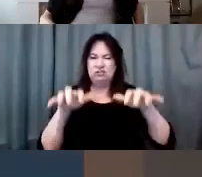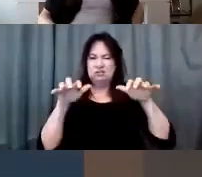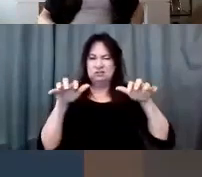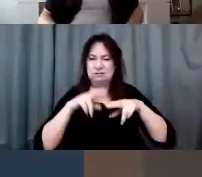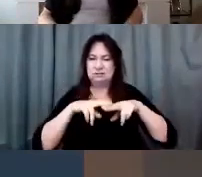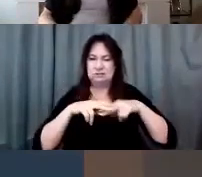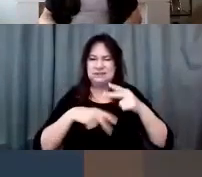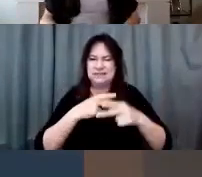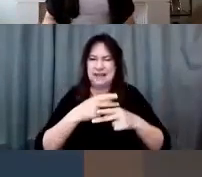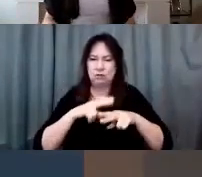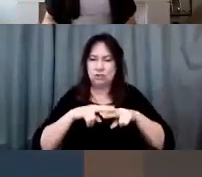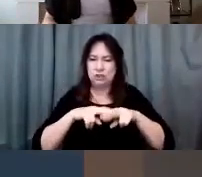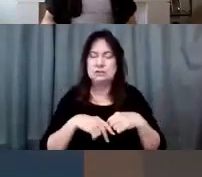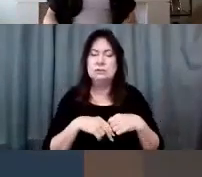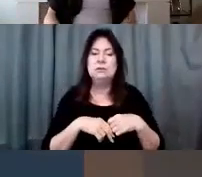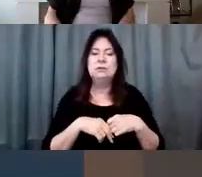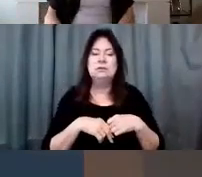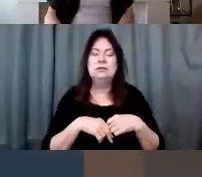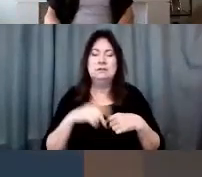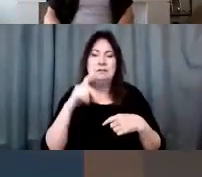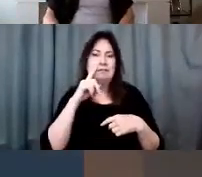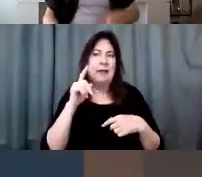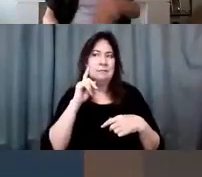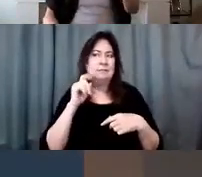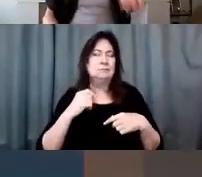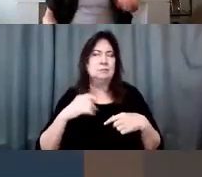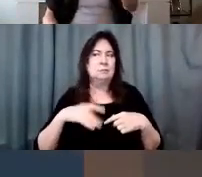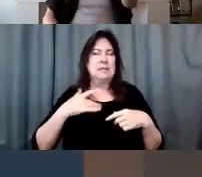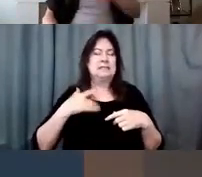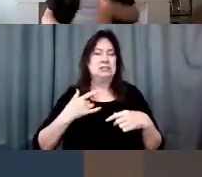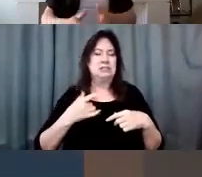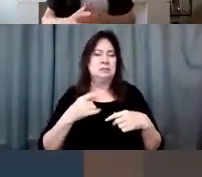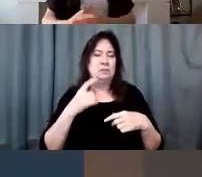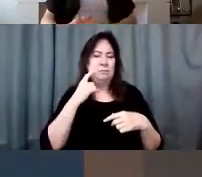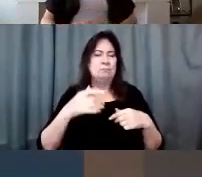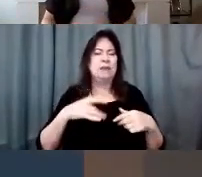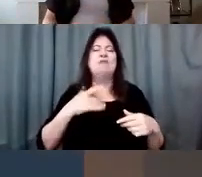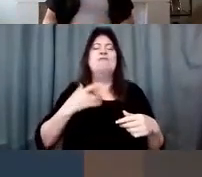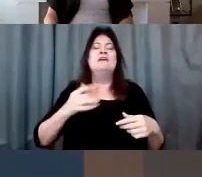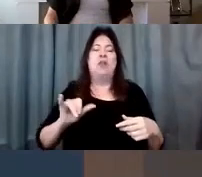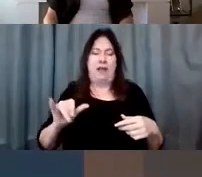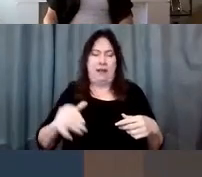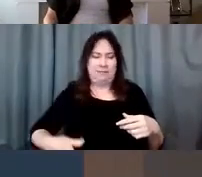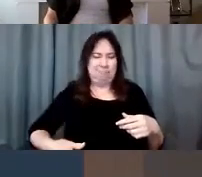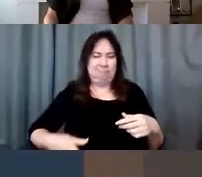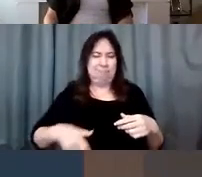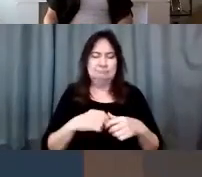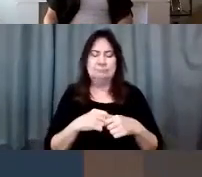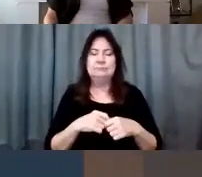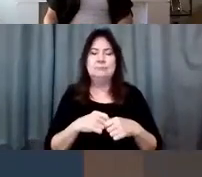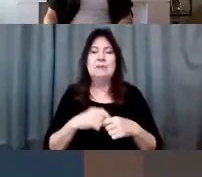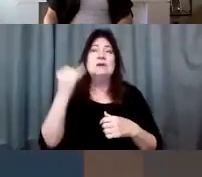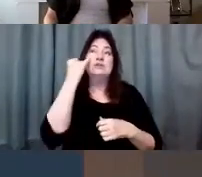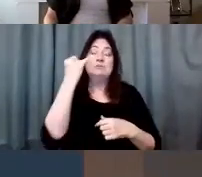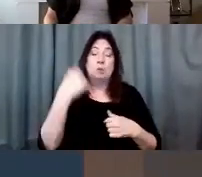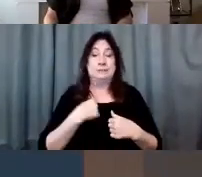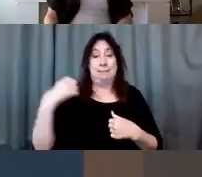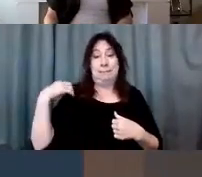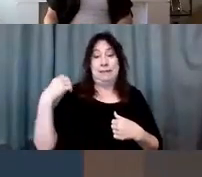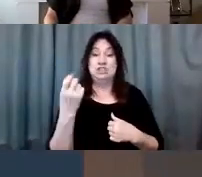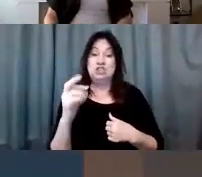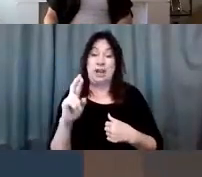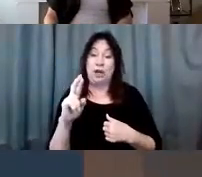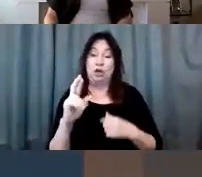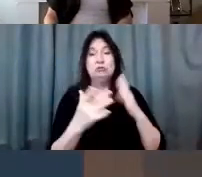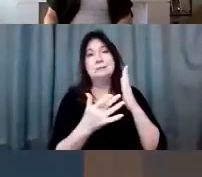a subliminal messaging we're using here. But let's say I am the chair of the